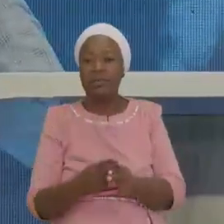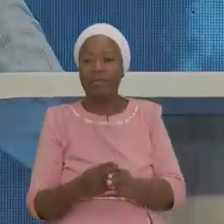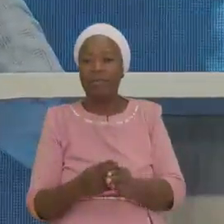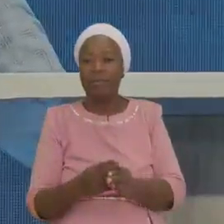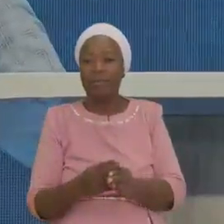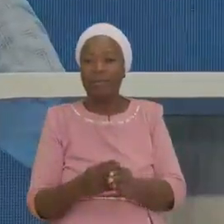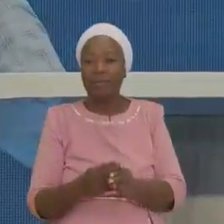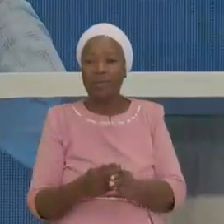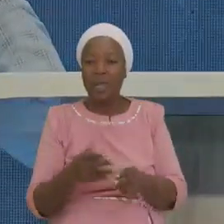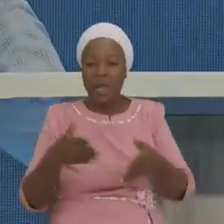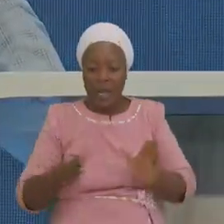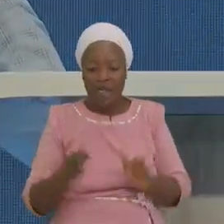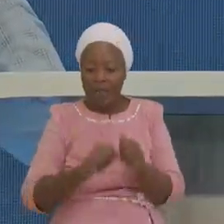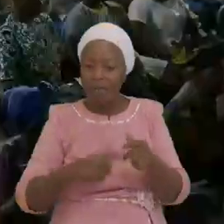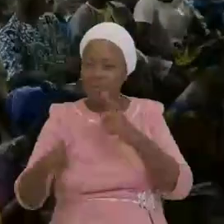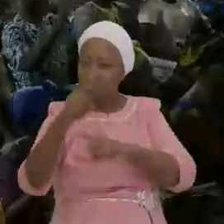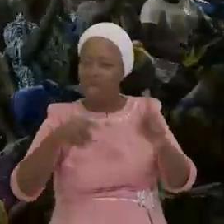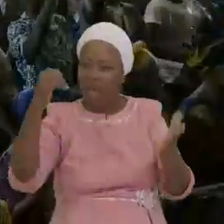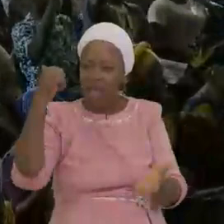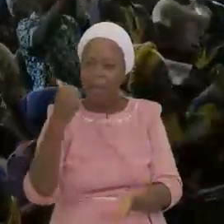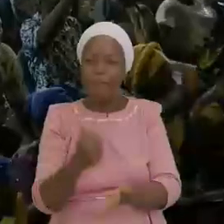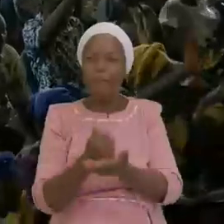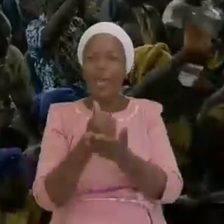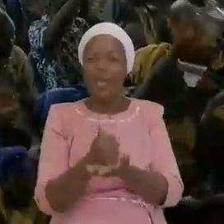Let everybody say amen.